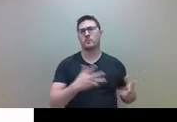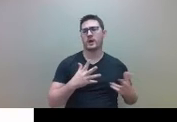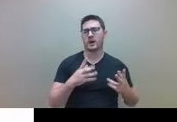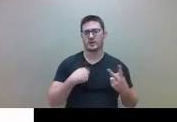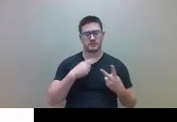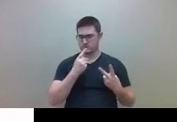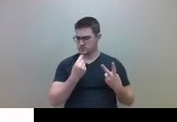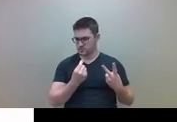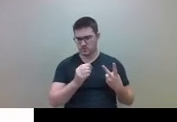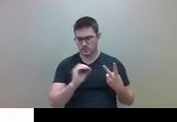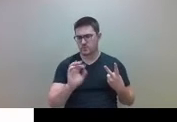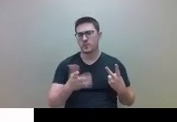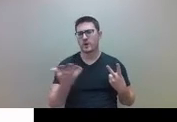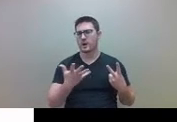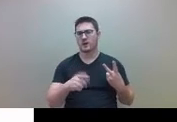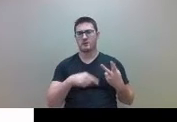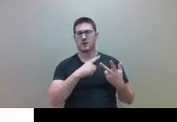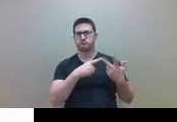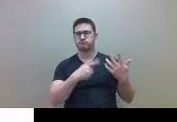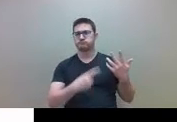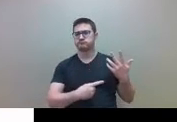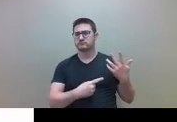this situation.